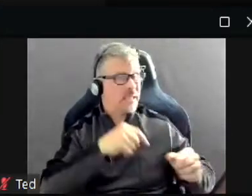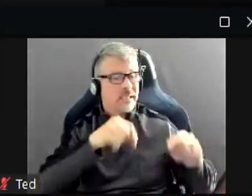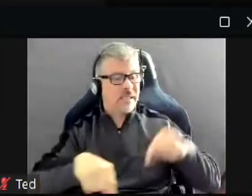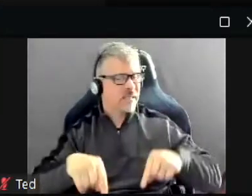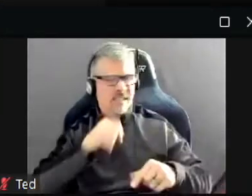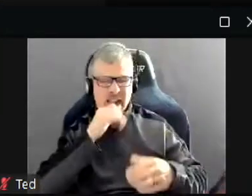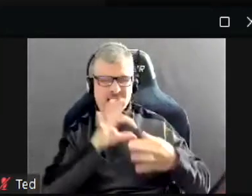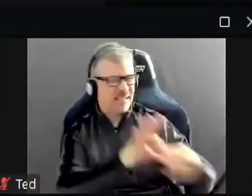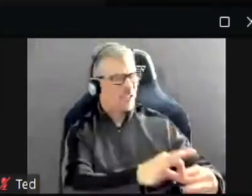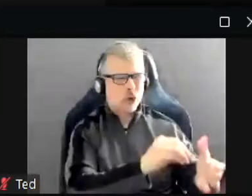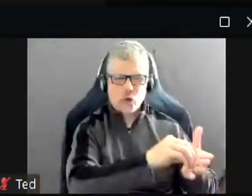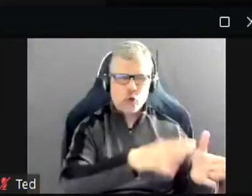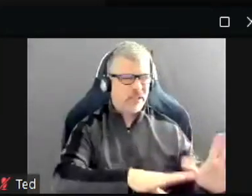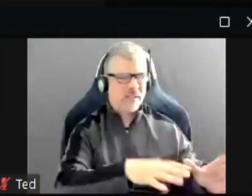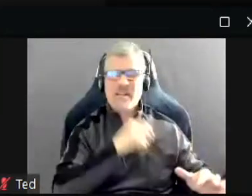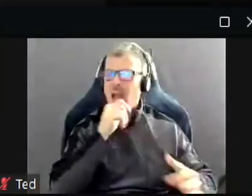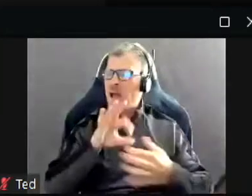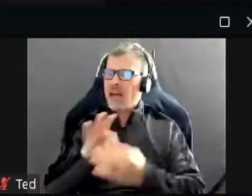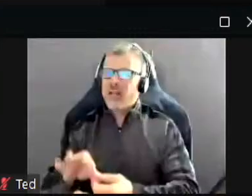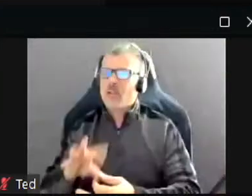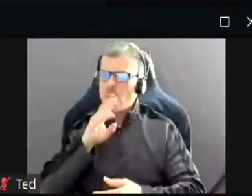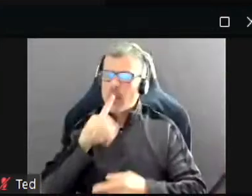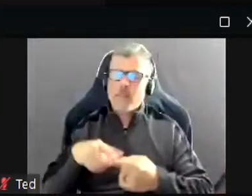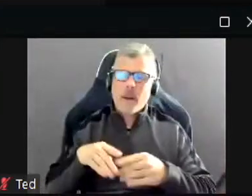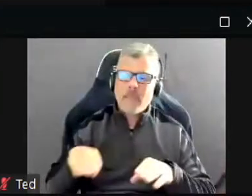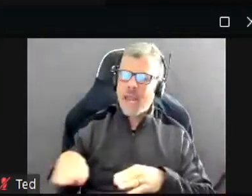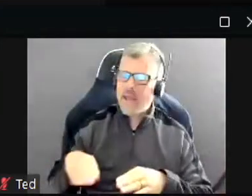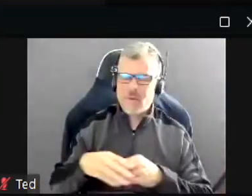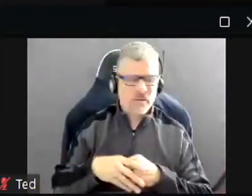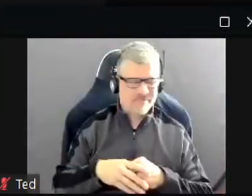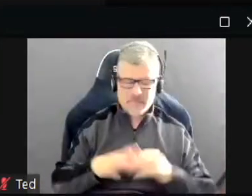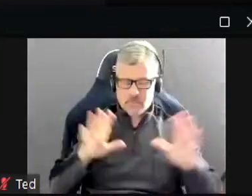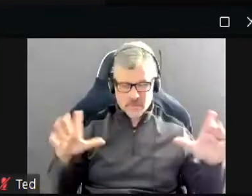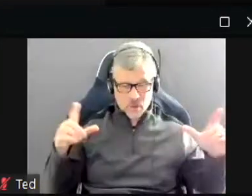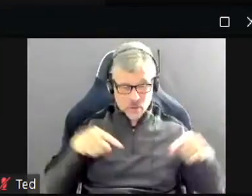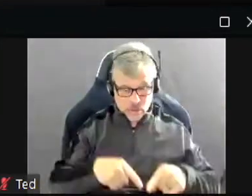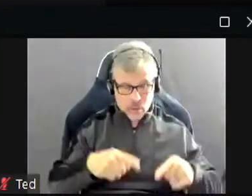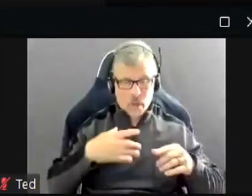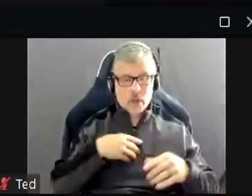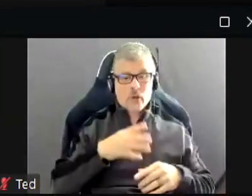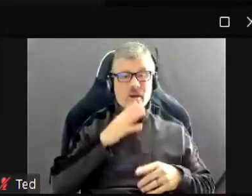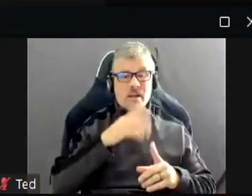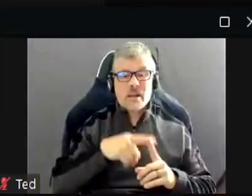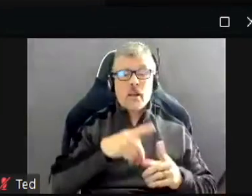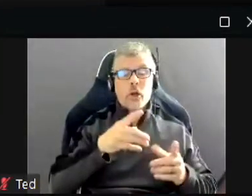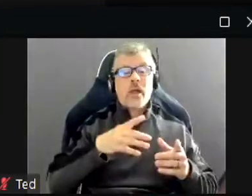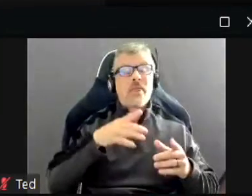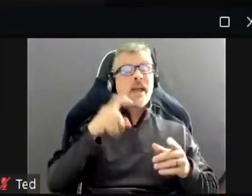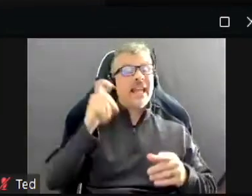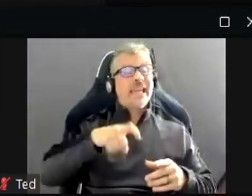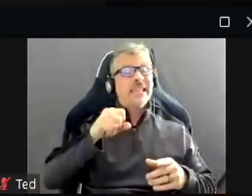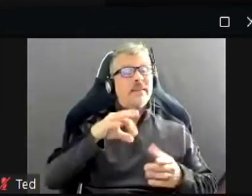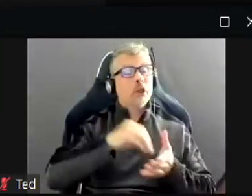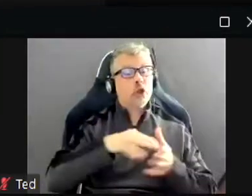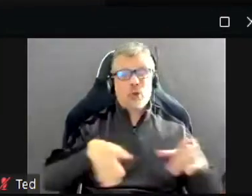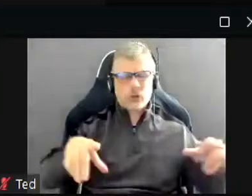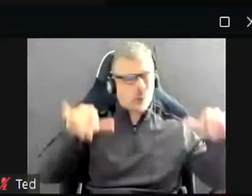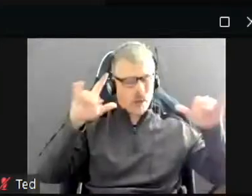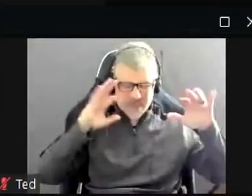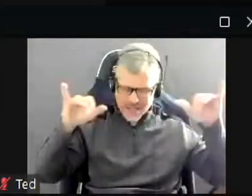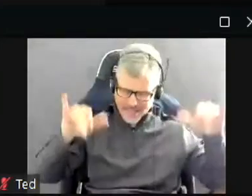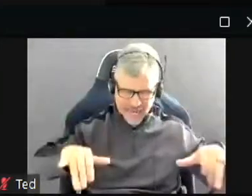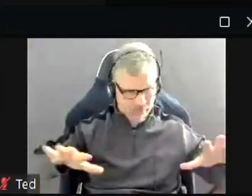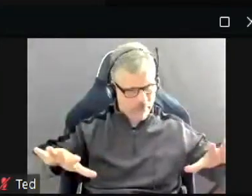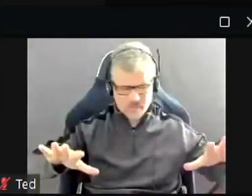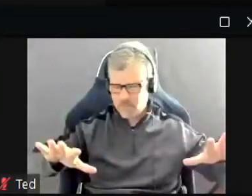have a conversation about behavior, because at the end of the day, the needs of the students are not going to change. They're not, you